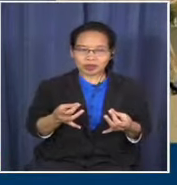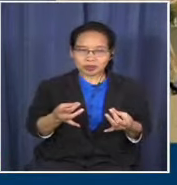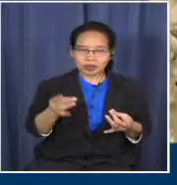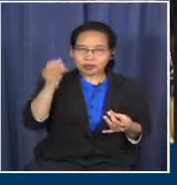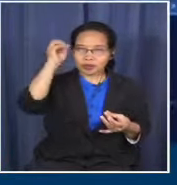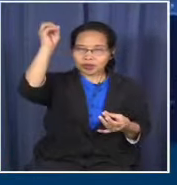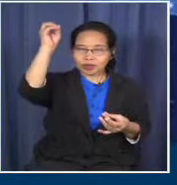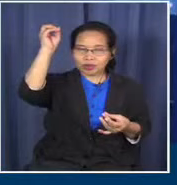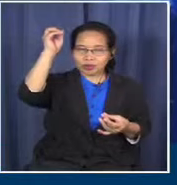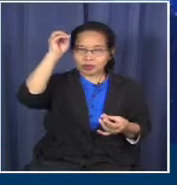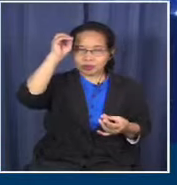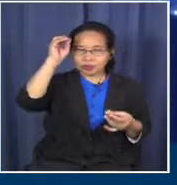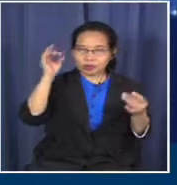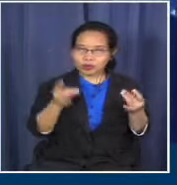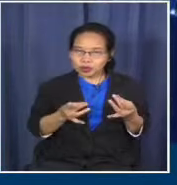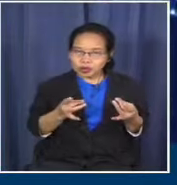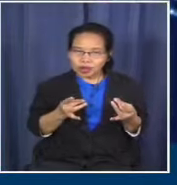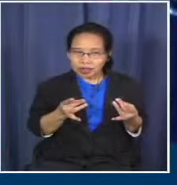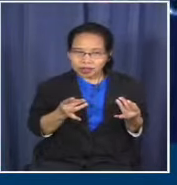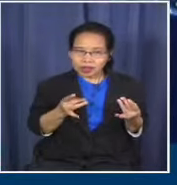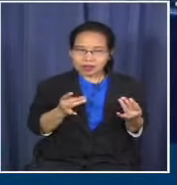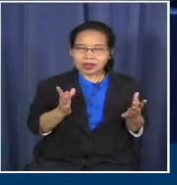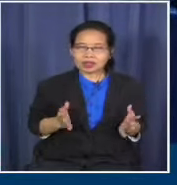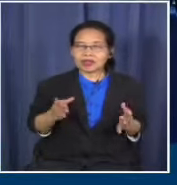Now, the teaching of Buddhism